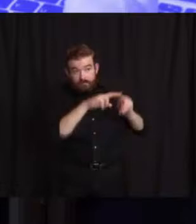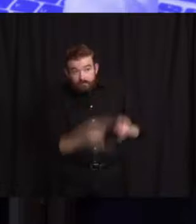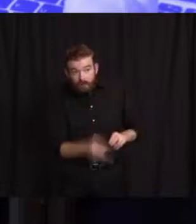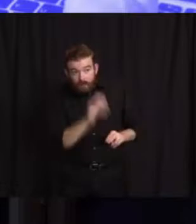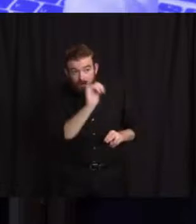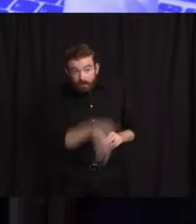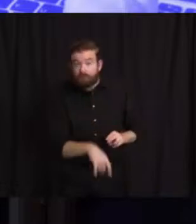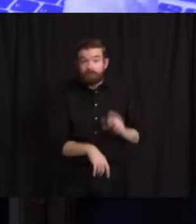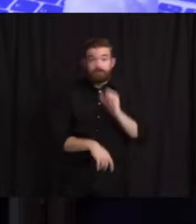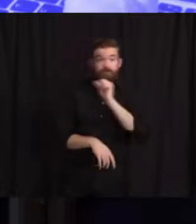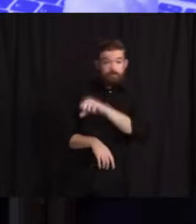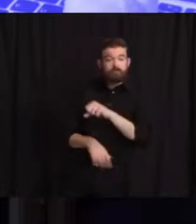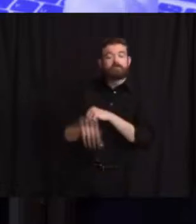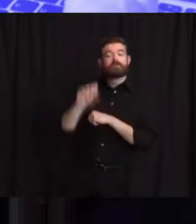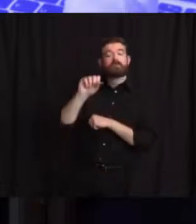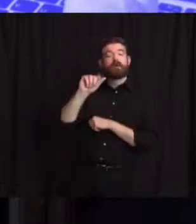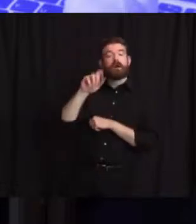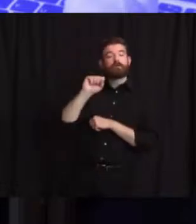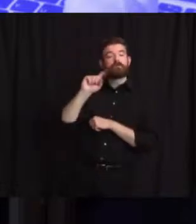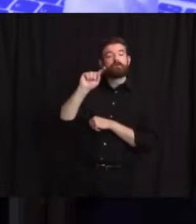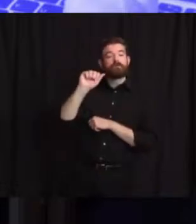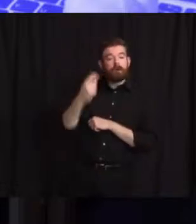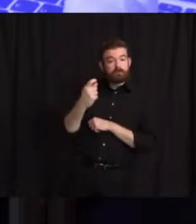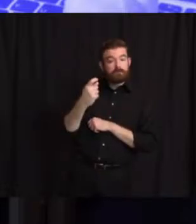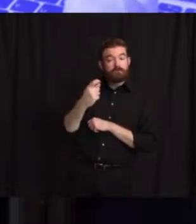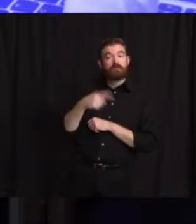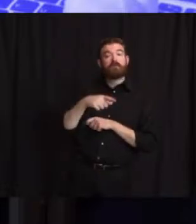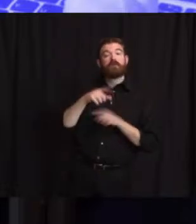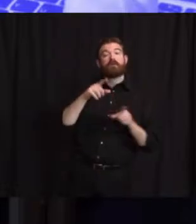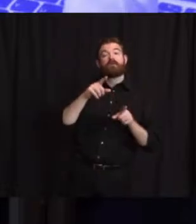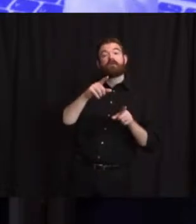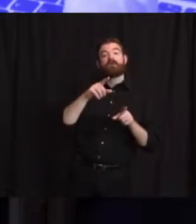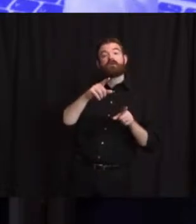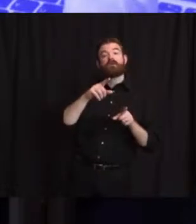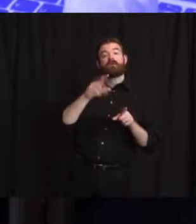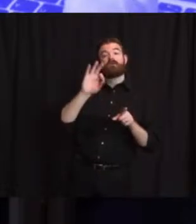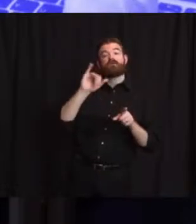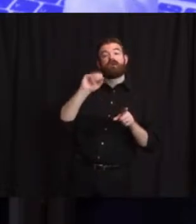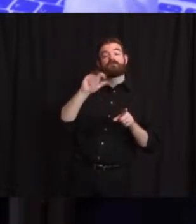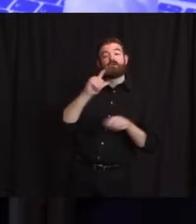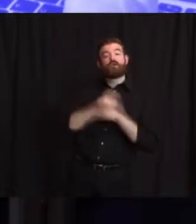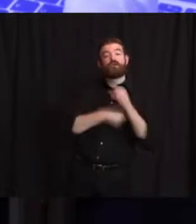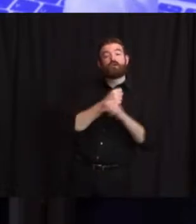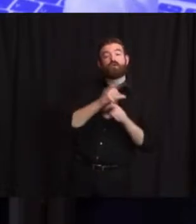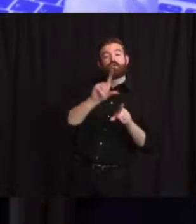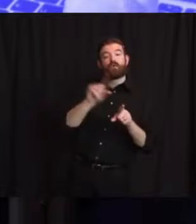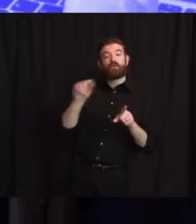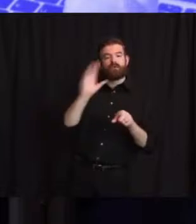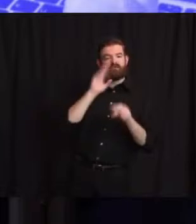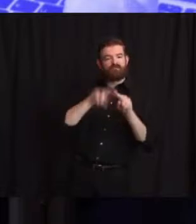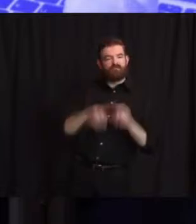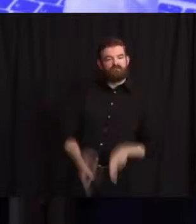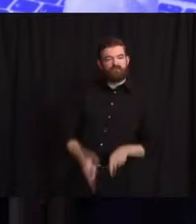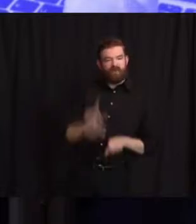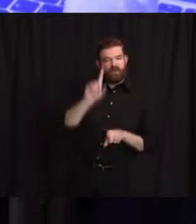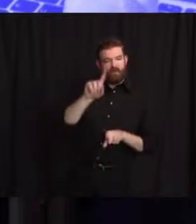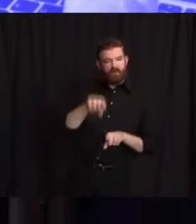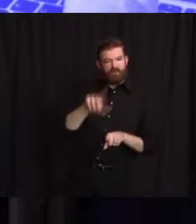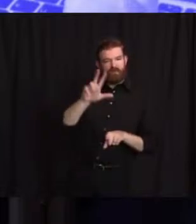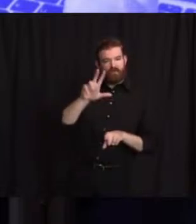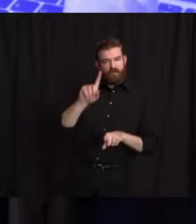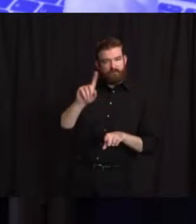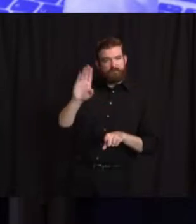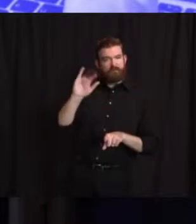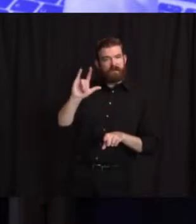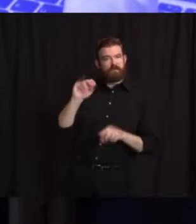is predicted to decline by $1.131 billion, less than the GBM forecast